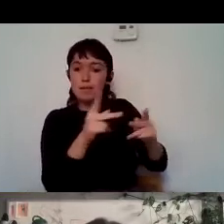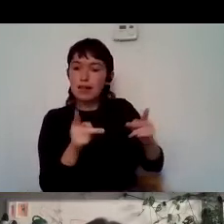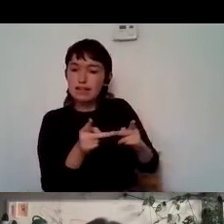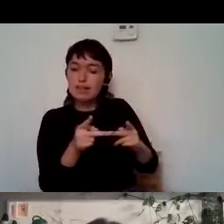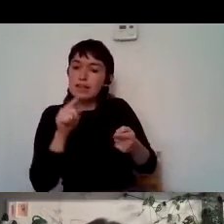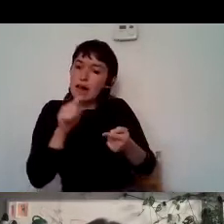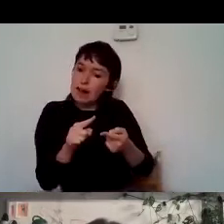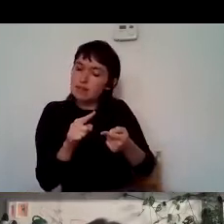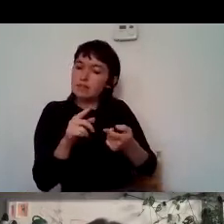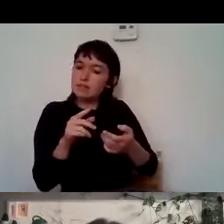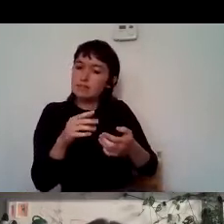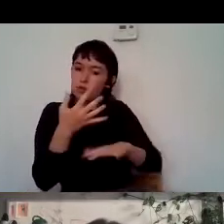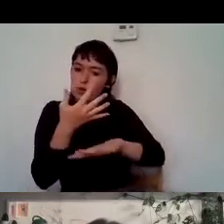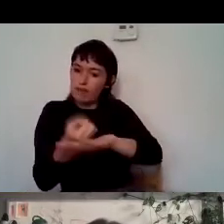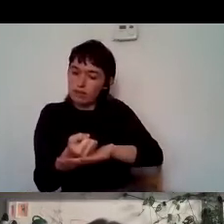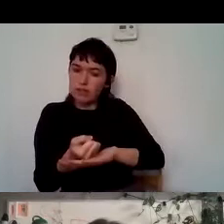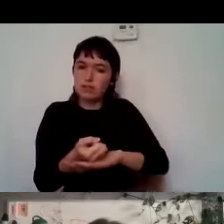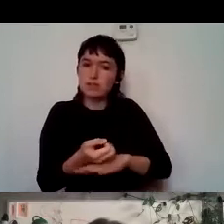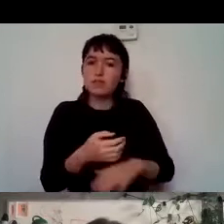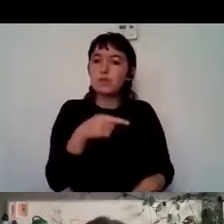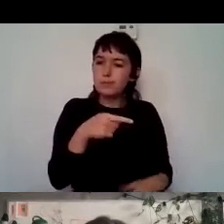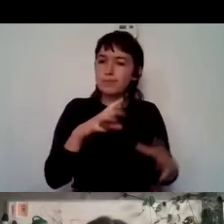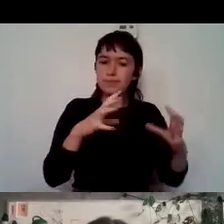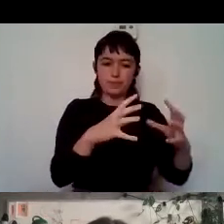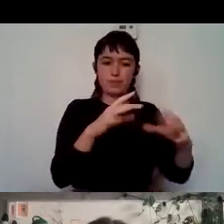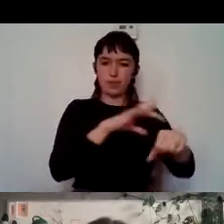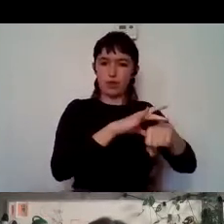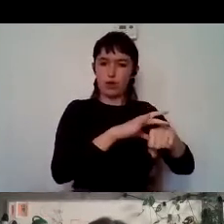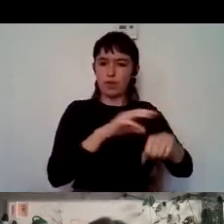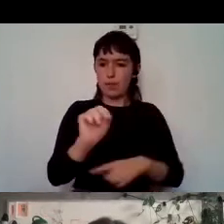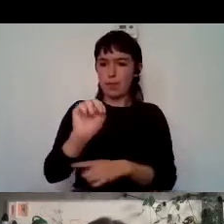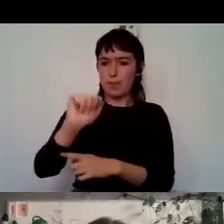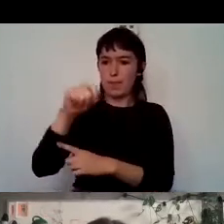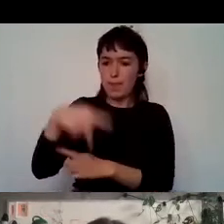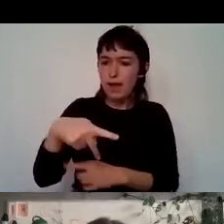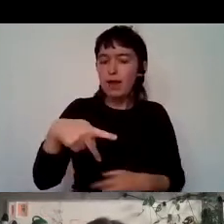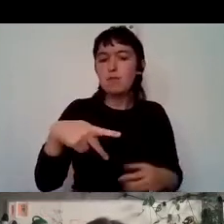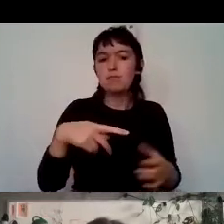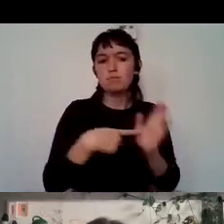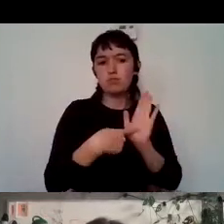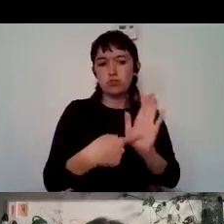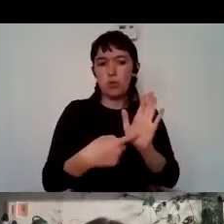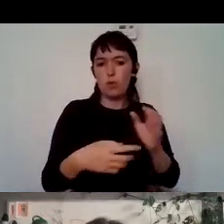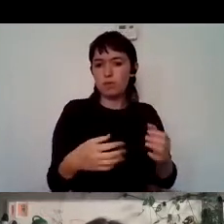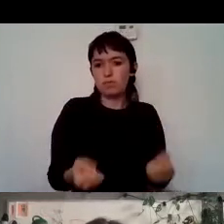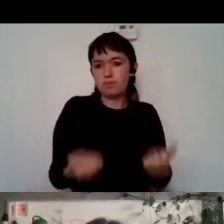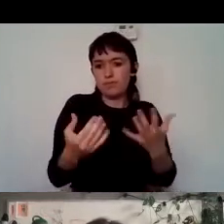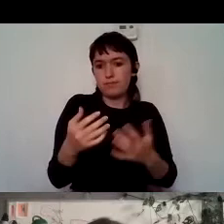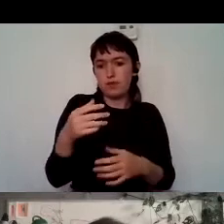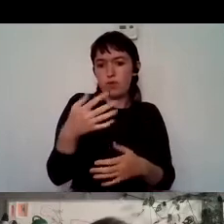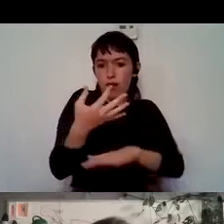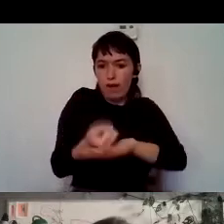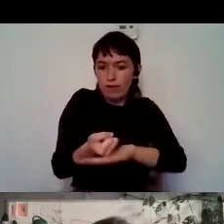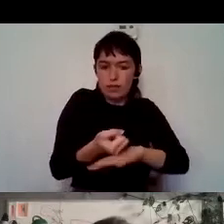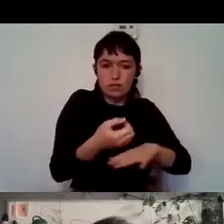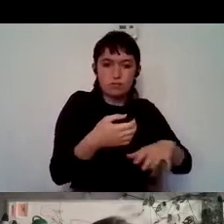by doing a map of how the gravity changes around the Earth, we can know what is happening below the surface. We can know if the